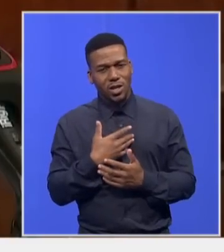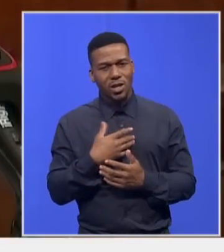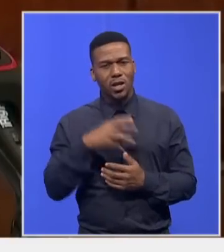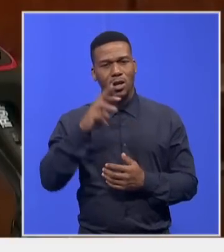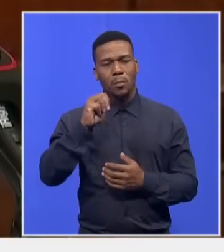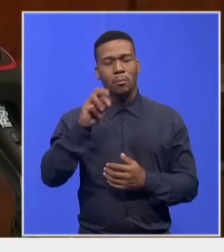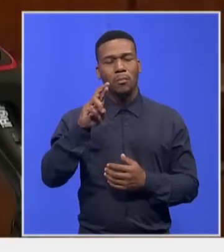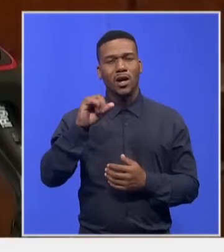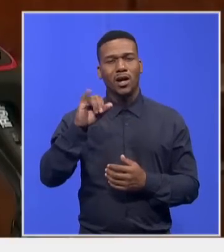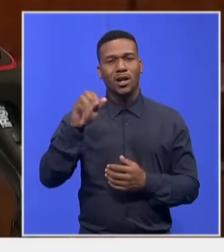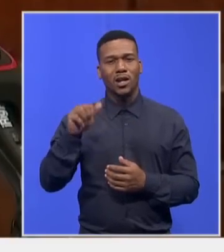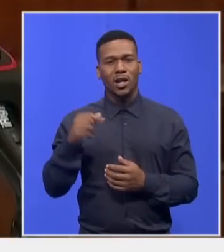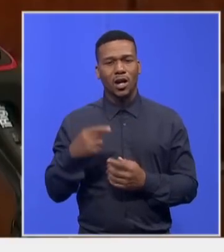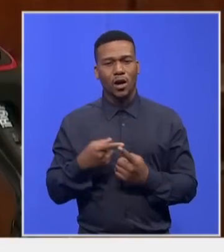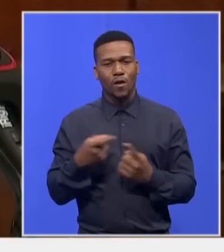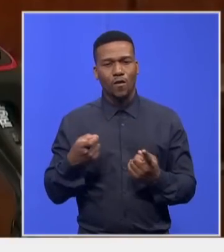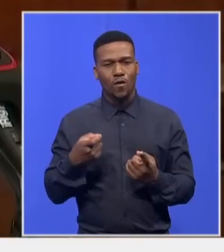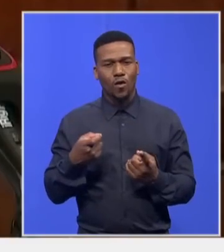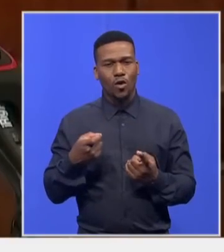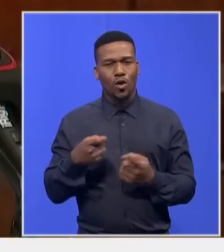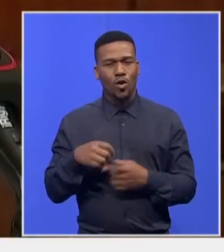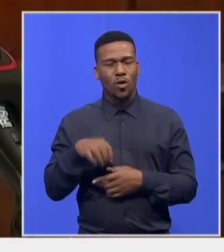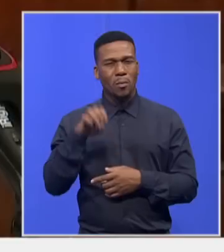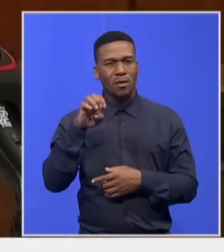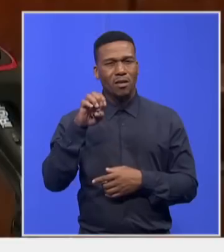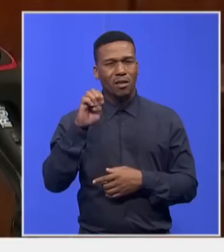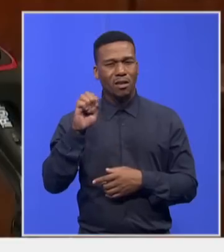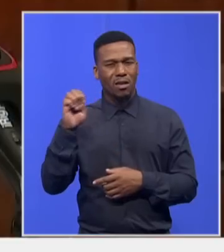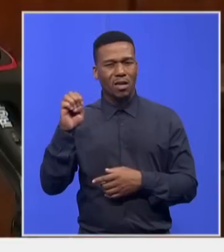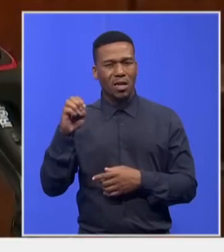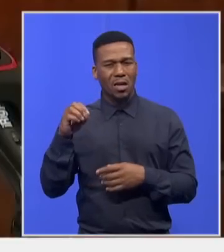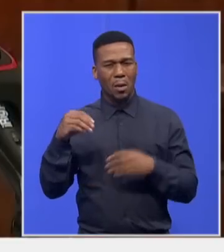Issa, and I'm with EE Business Intelligence.